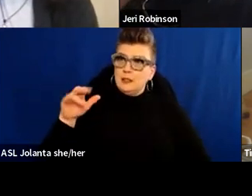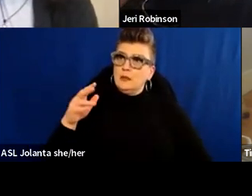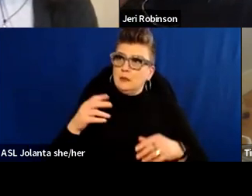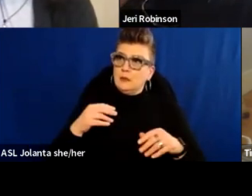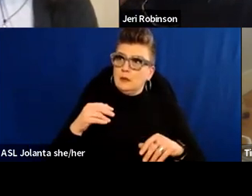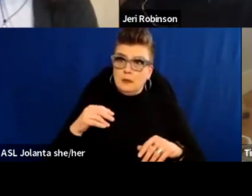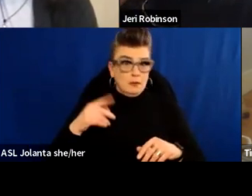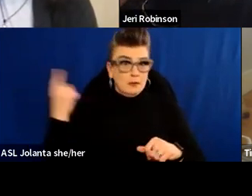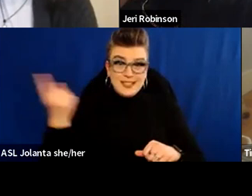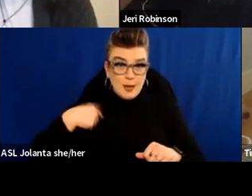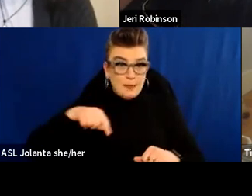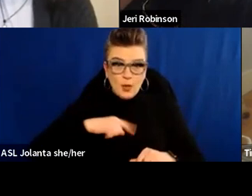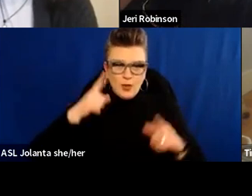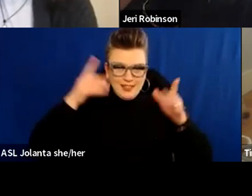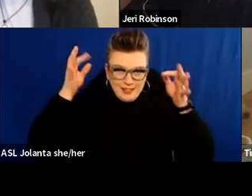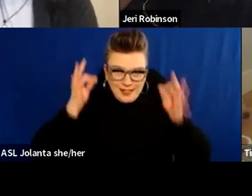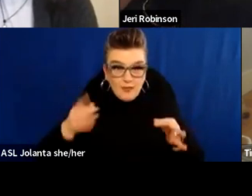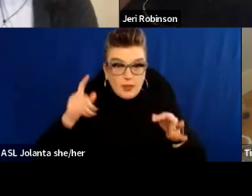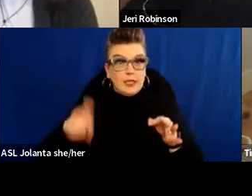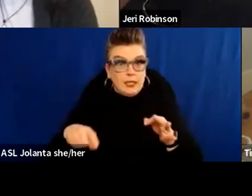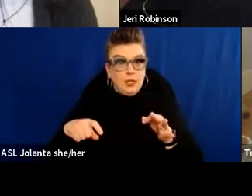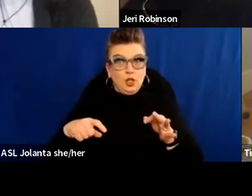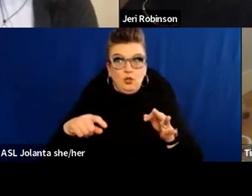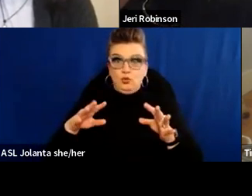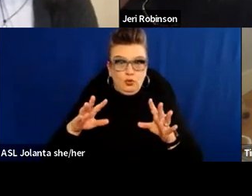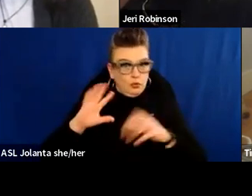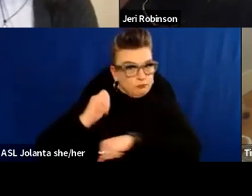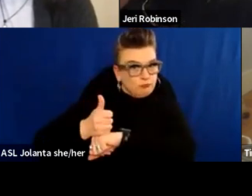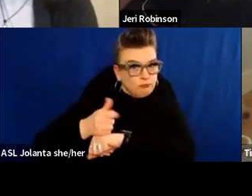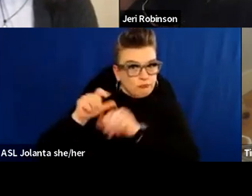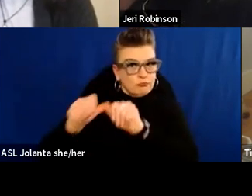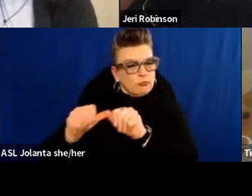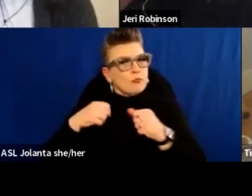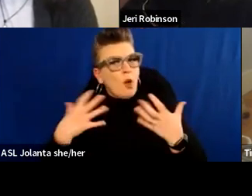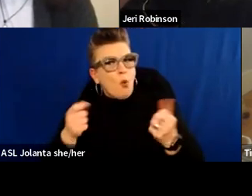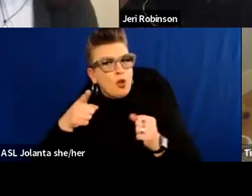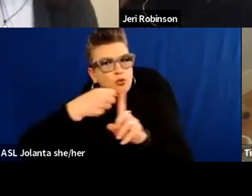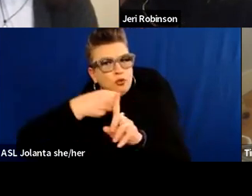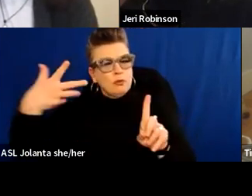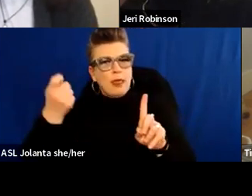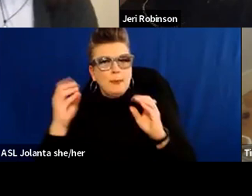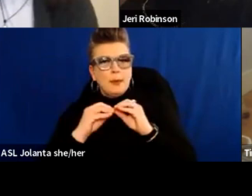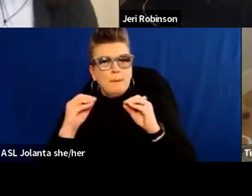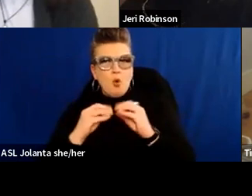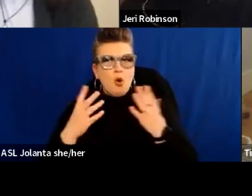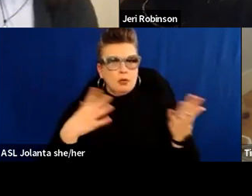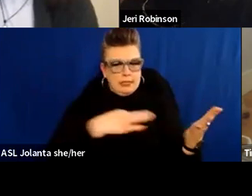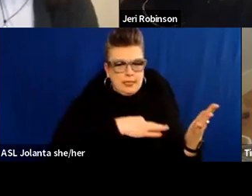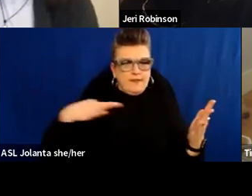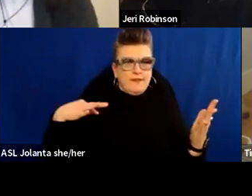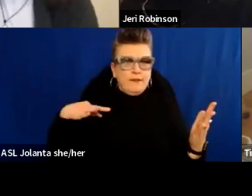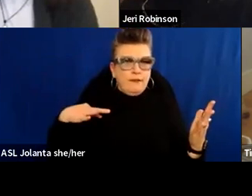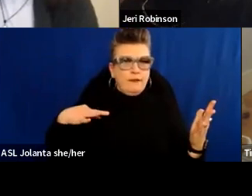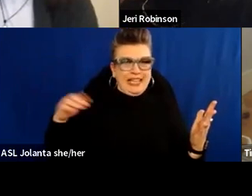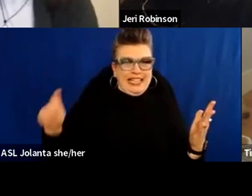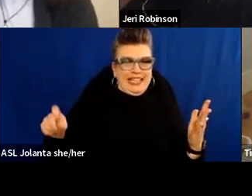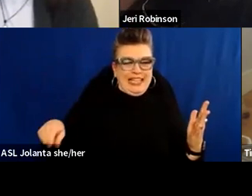is something that we should absolutely be thinking about i would like to understand more about what are the staffing needs in order to bring